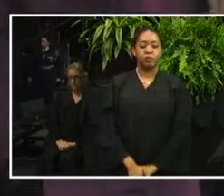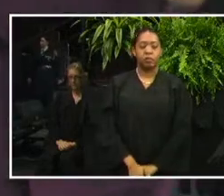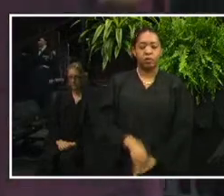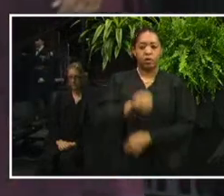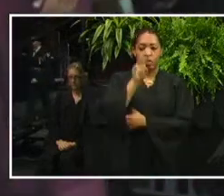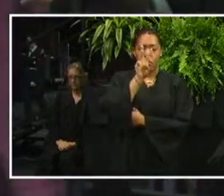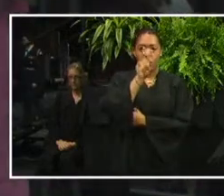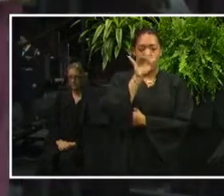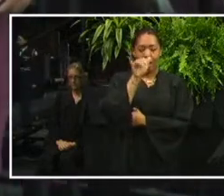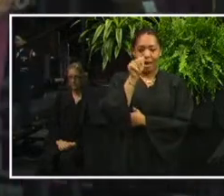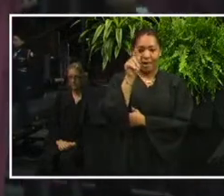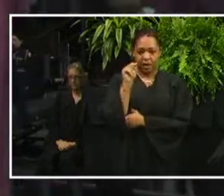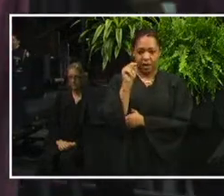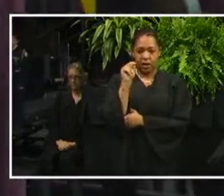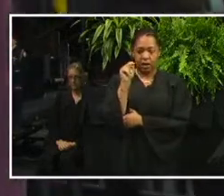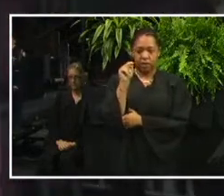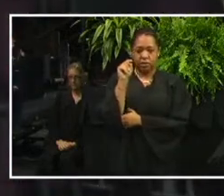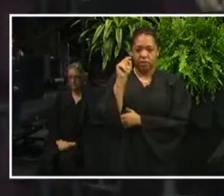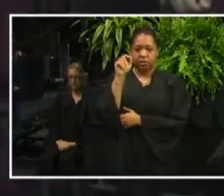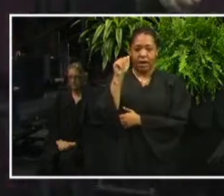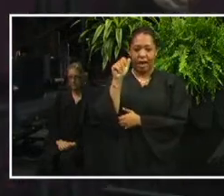Wyatt Ashton Allen.